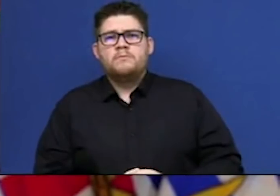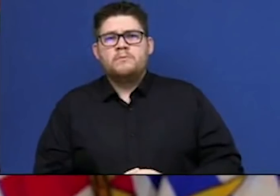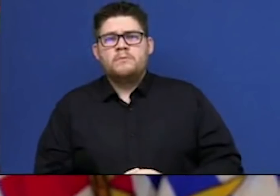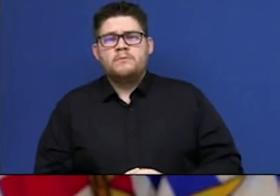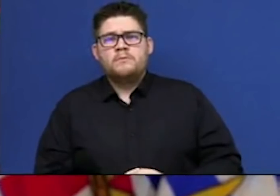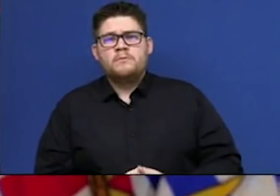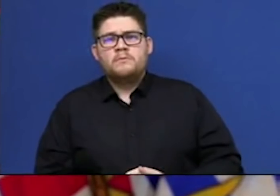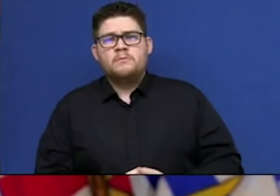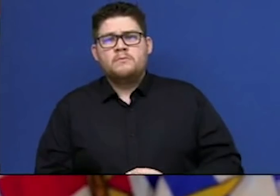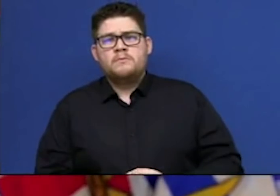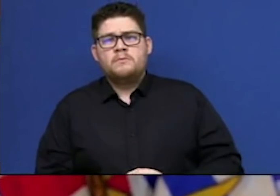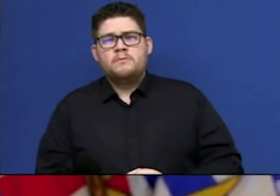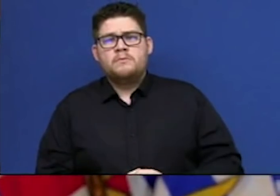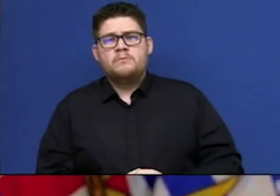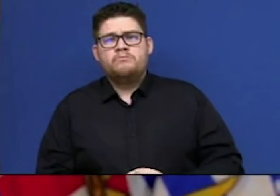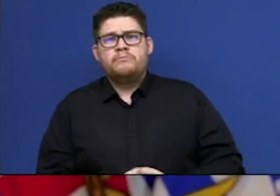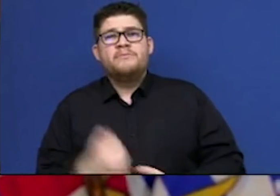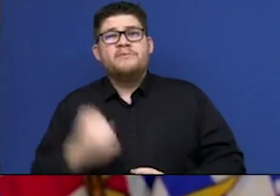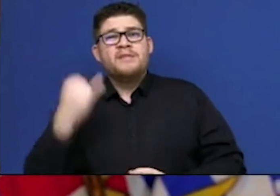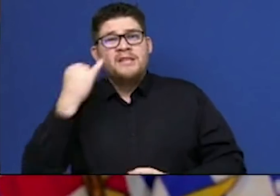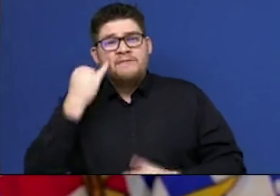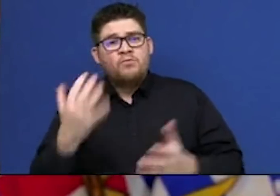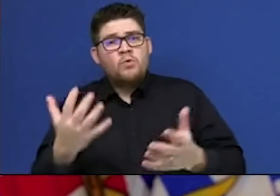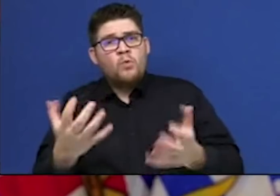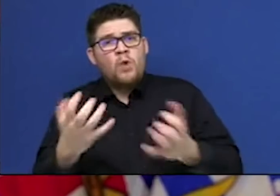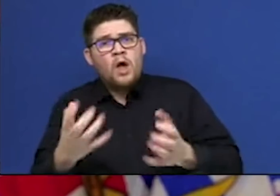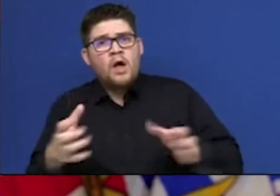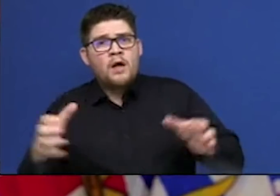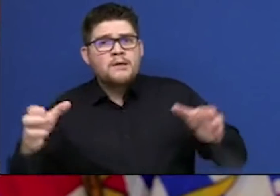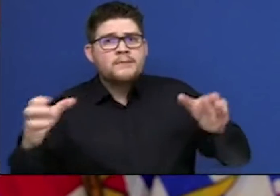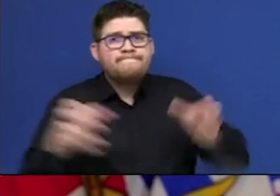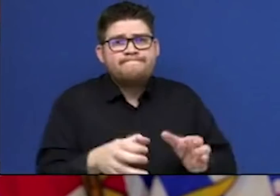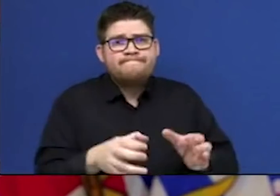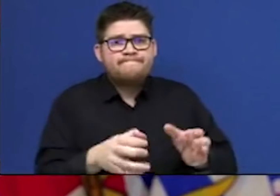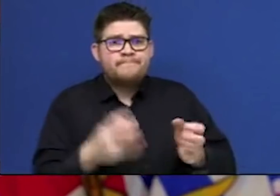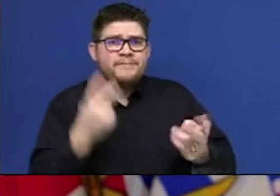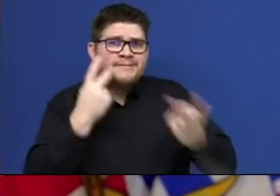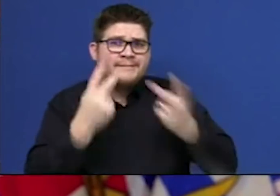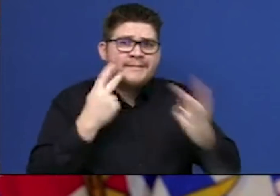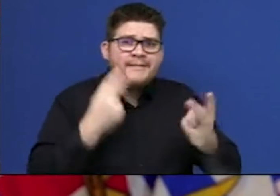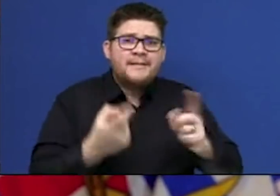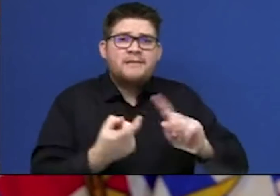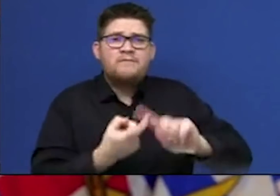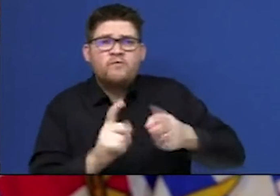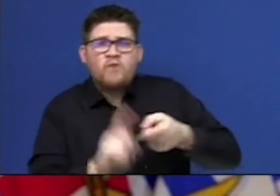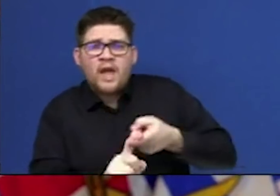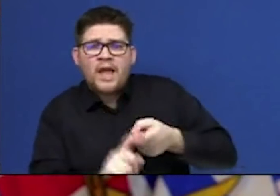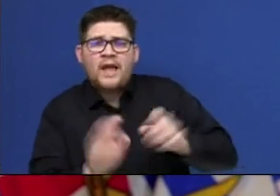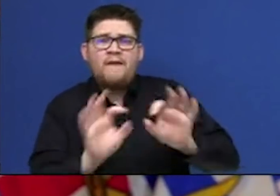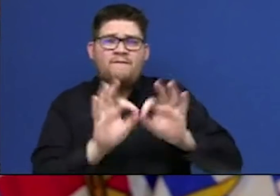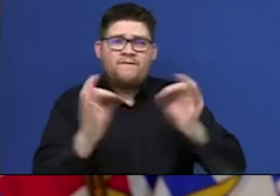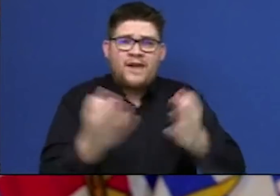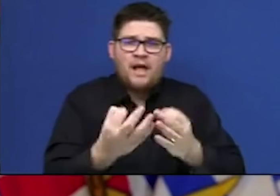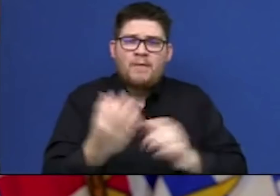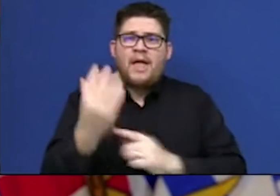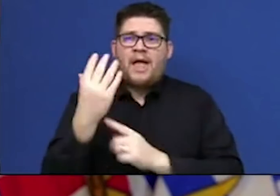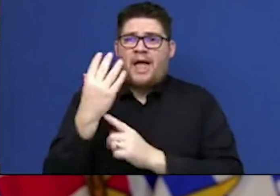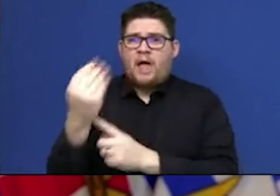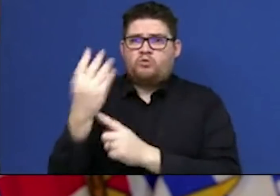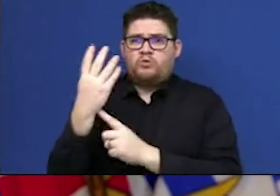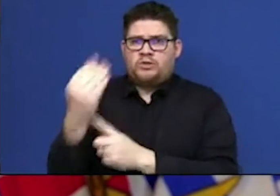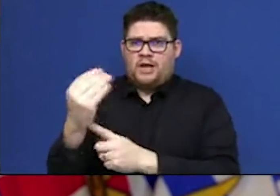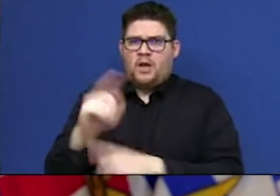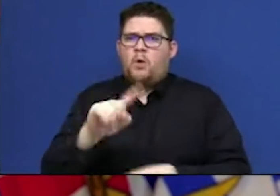been a most challenging year for young people. It's people who've had challenges with job prospects,